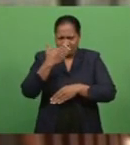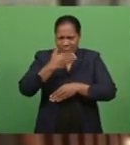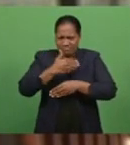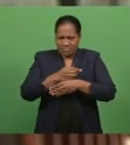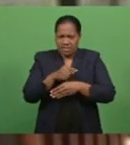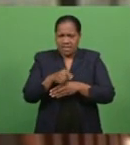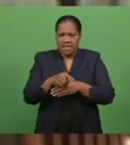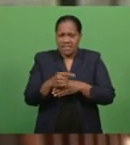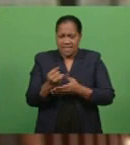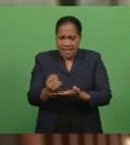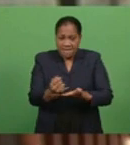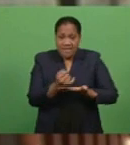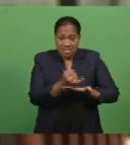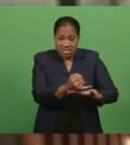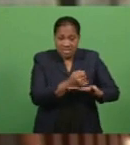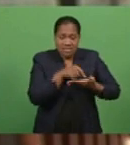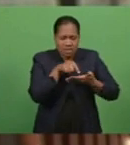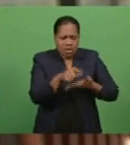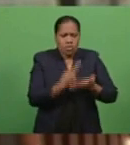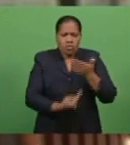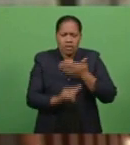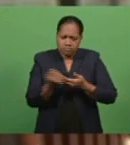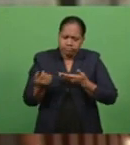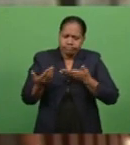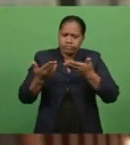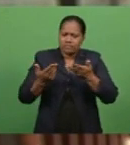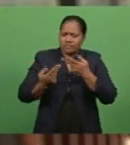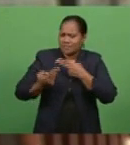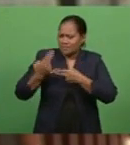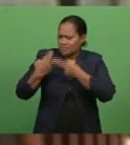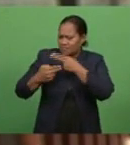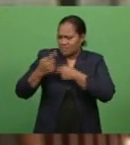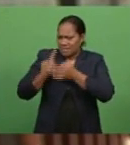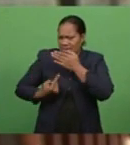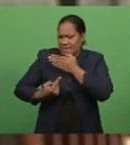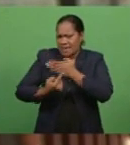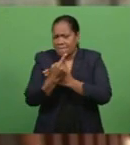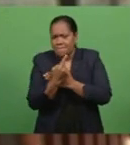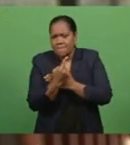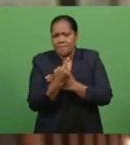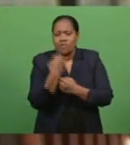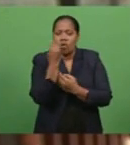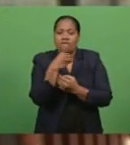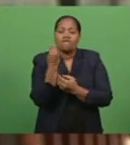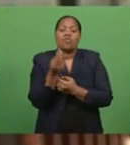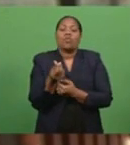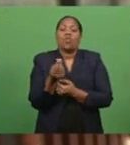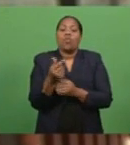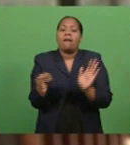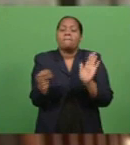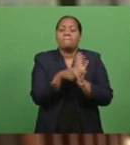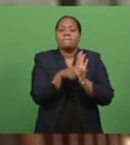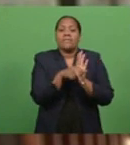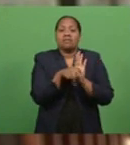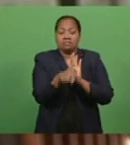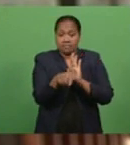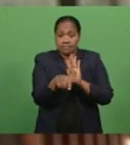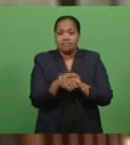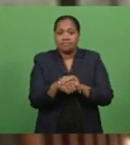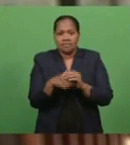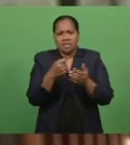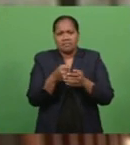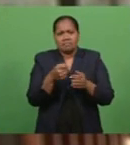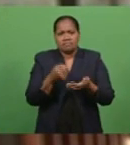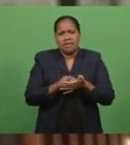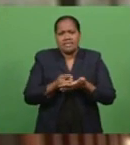as investors gauged the implication of a historic tumble in crude oil prices. Crude oil futures, which are expiring in May, at